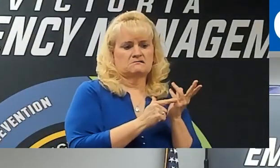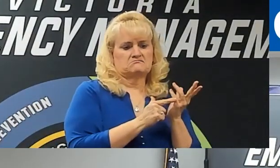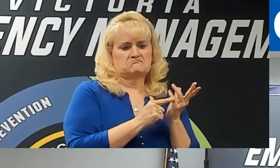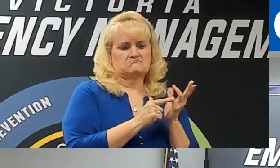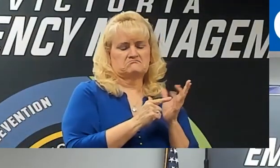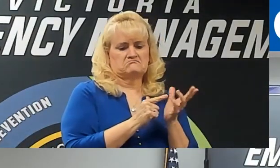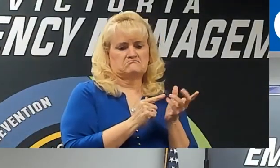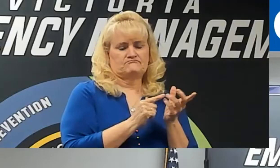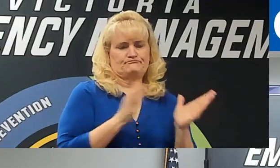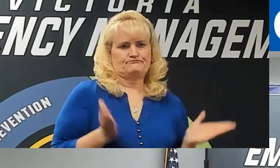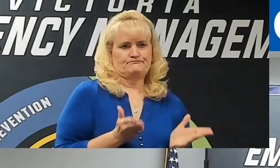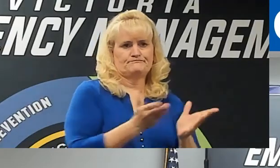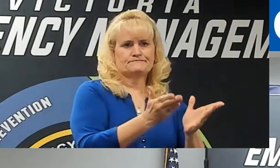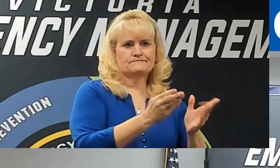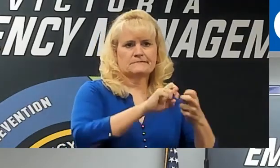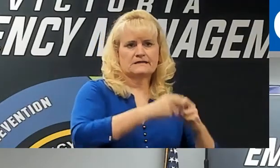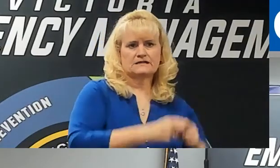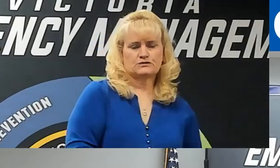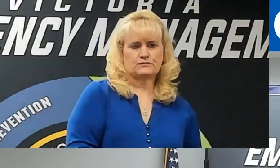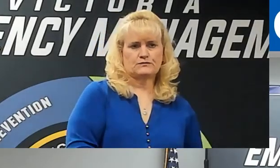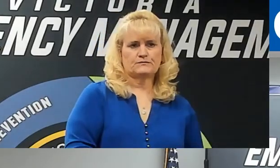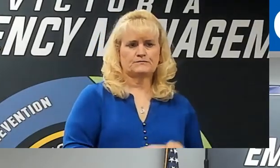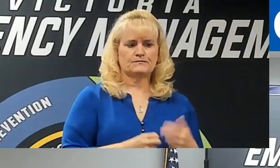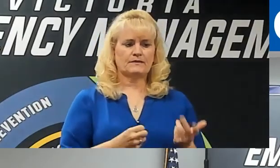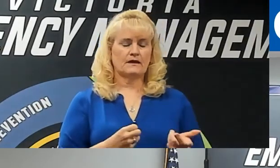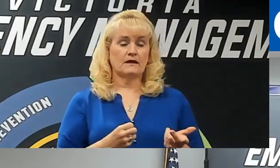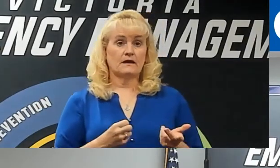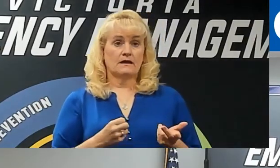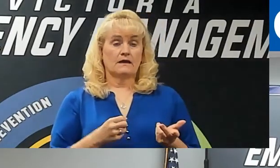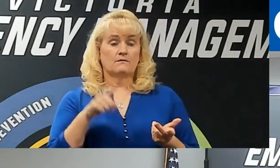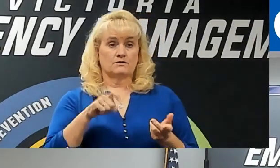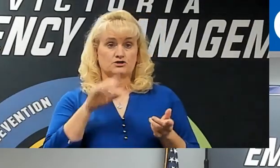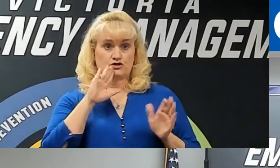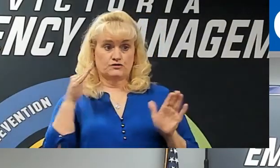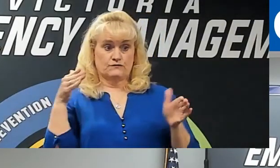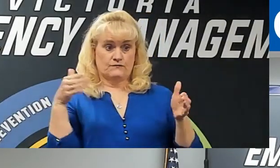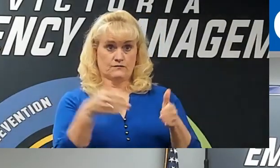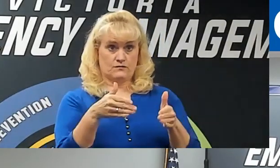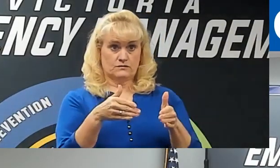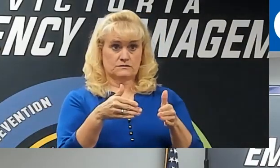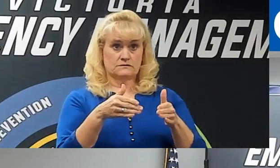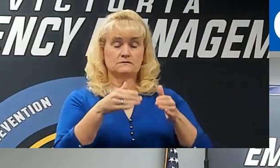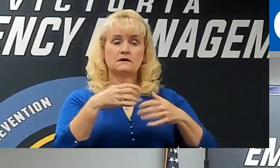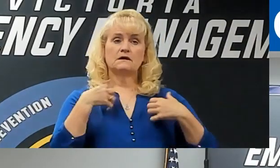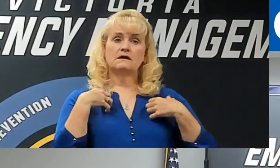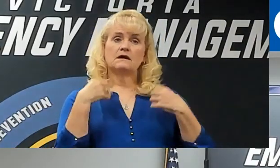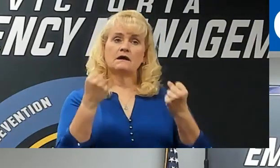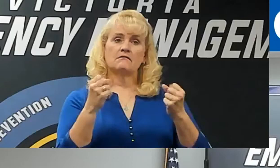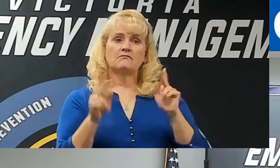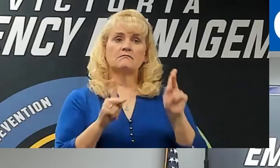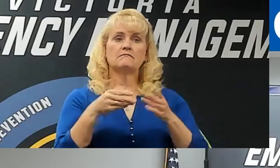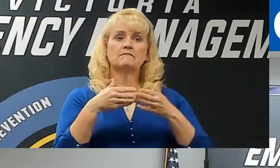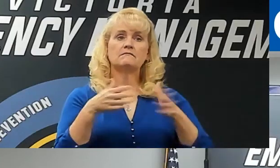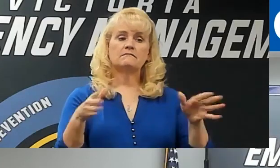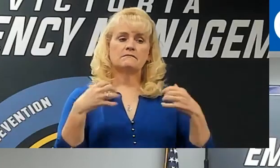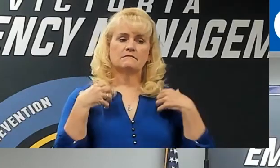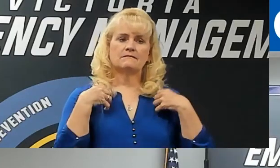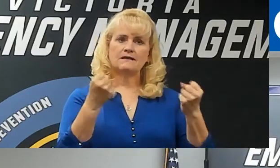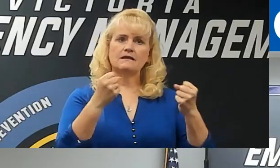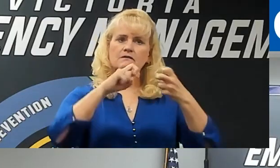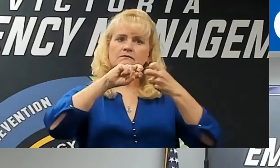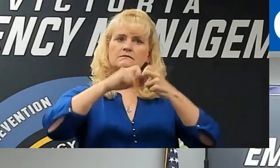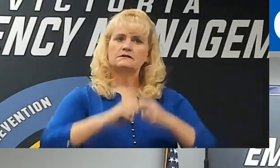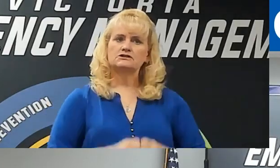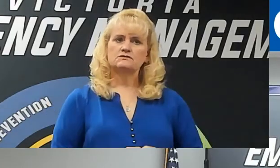the extent possible, it should be focused on as a public health issue.